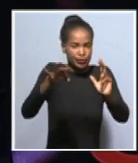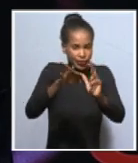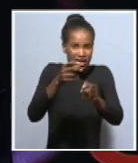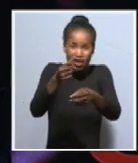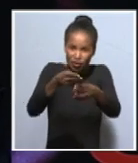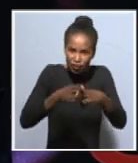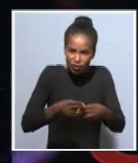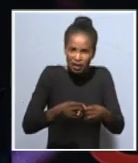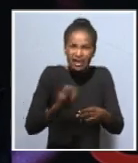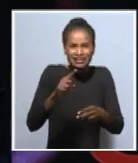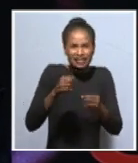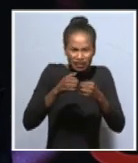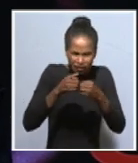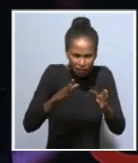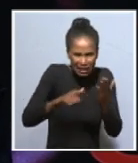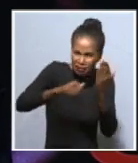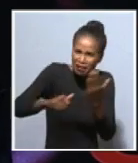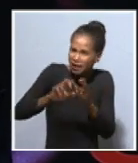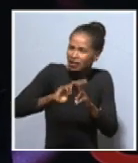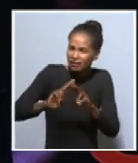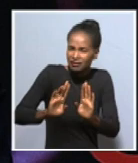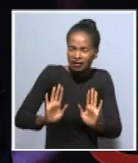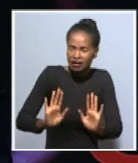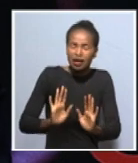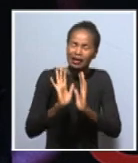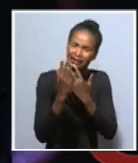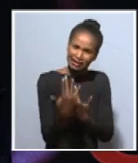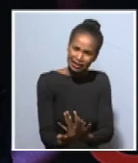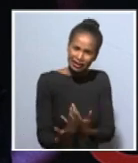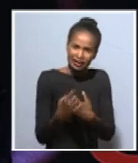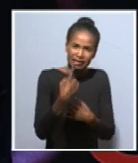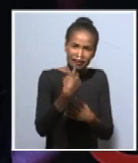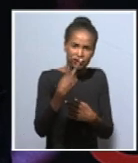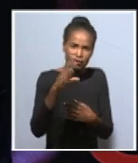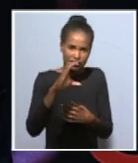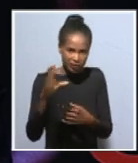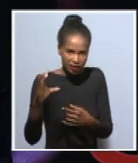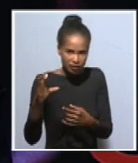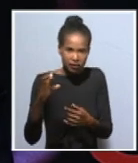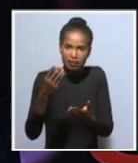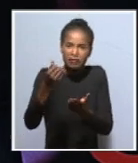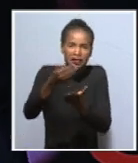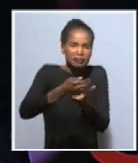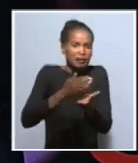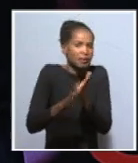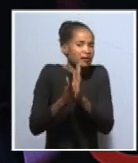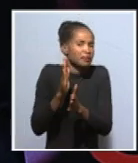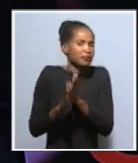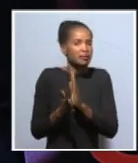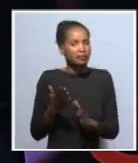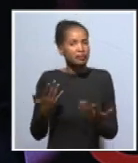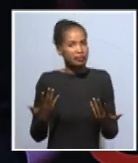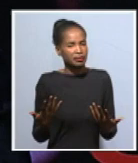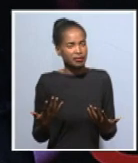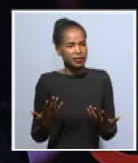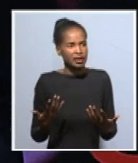theoretically, if everyone qualifies, then it means the bank will actually not be collecting anything for the next 12 months. And you need to now look at that